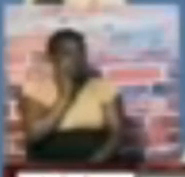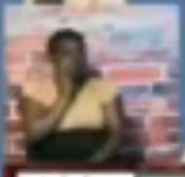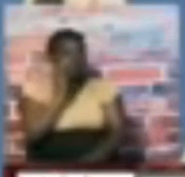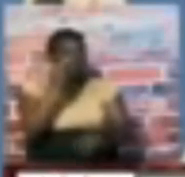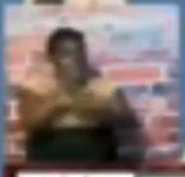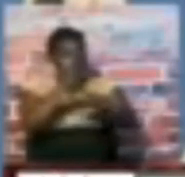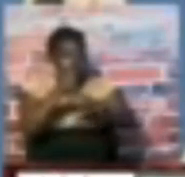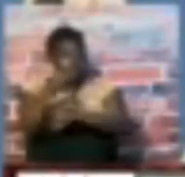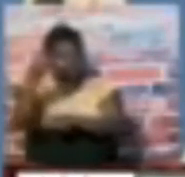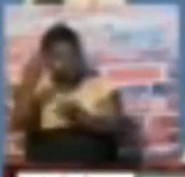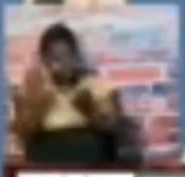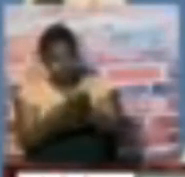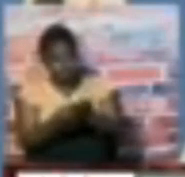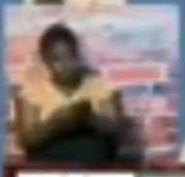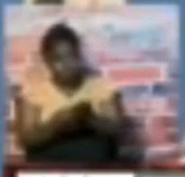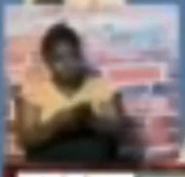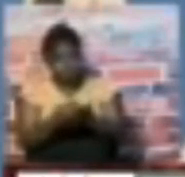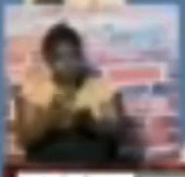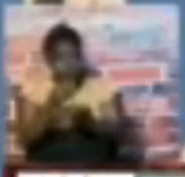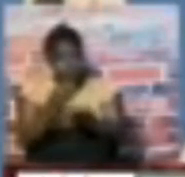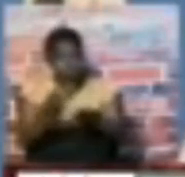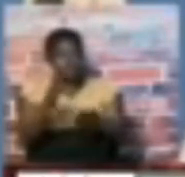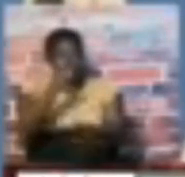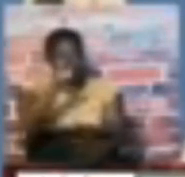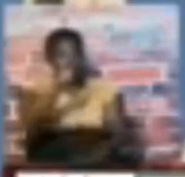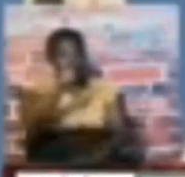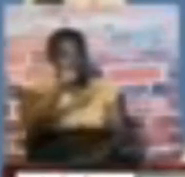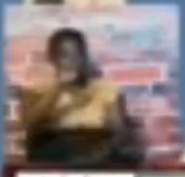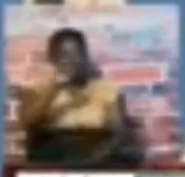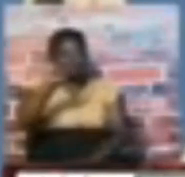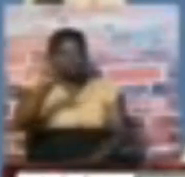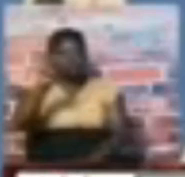Staff of Uganda National Bureau of Standards, 21 million shillings.